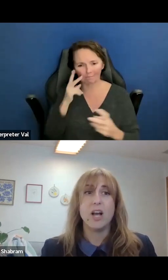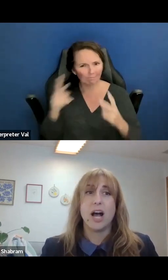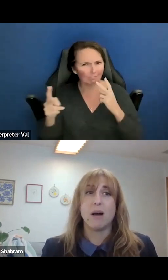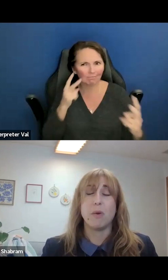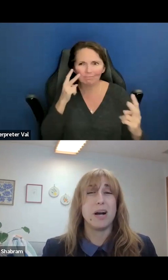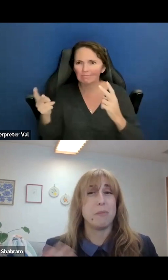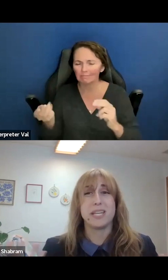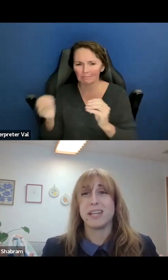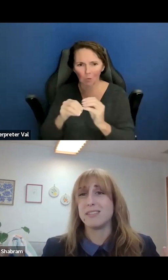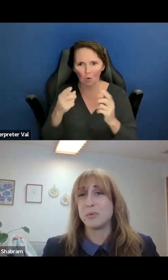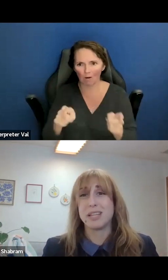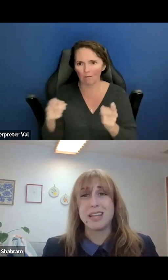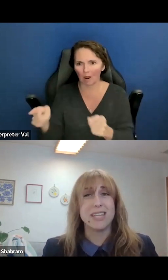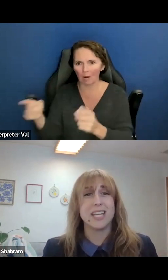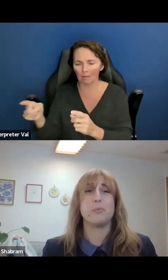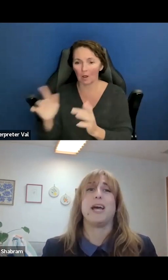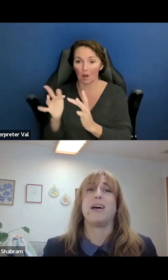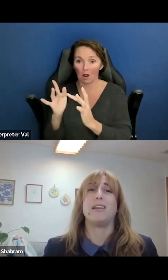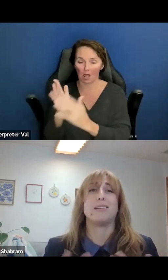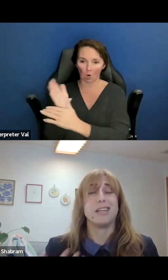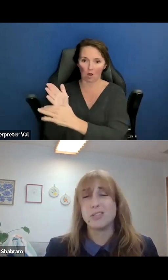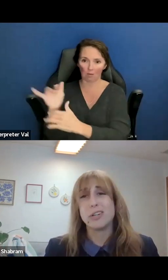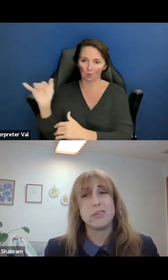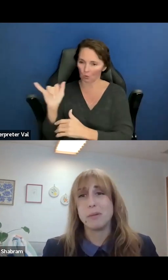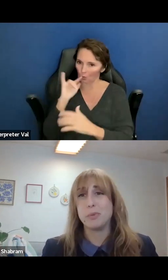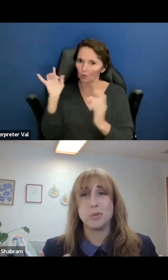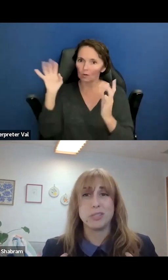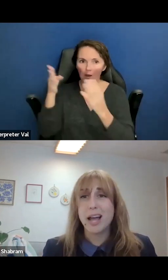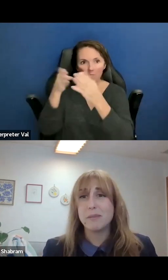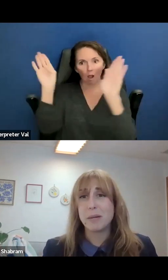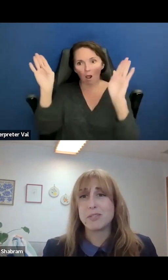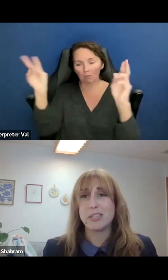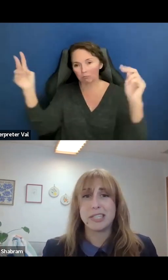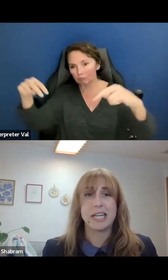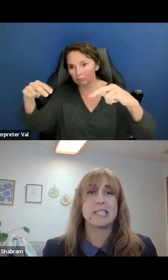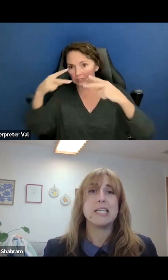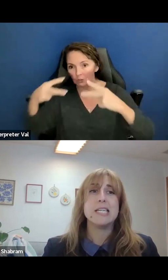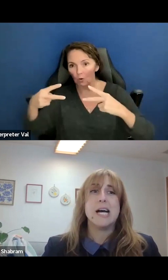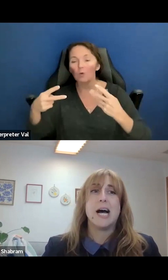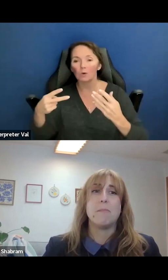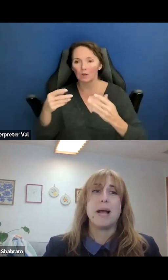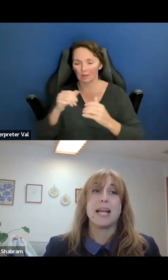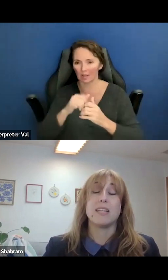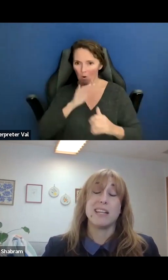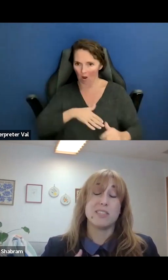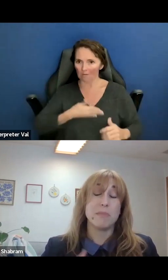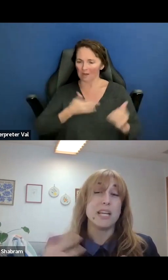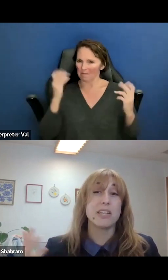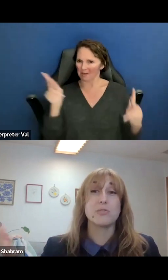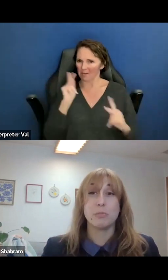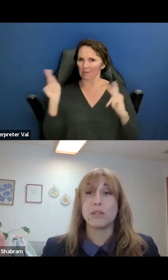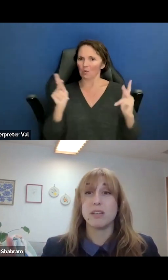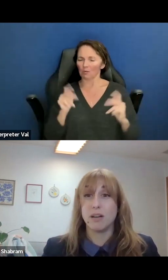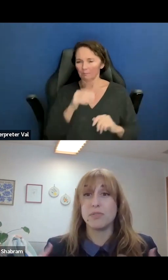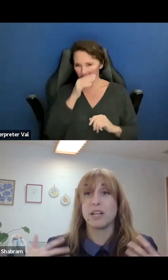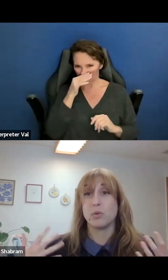area. Uptick in suicidality. We had a cluster of young people who died by mental illness. And some